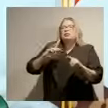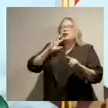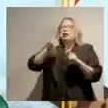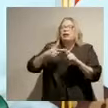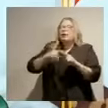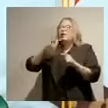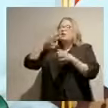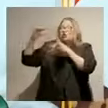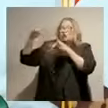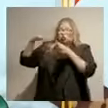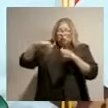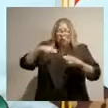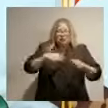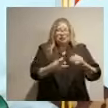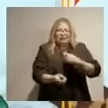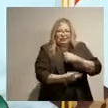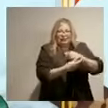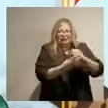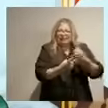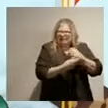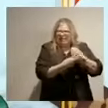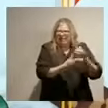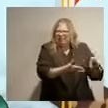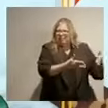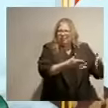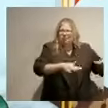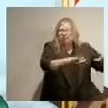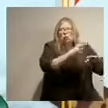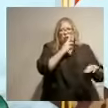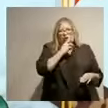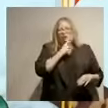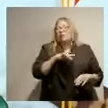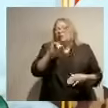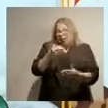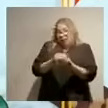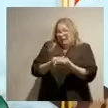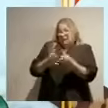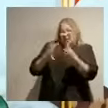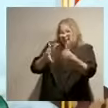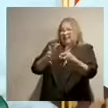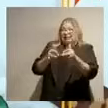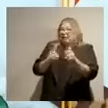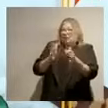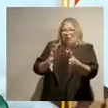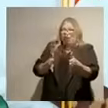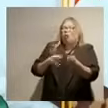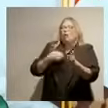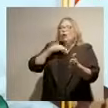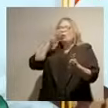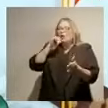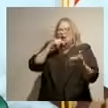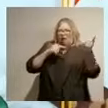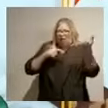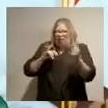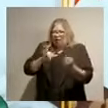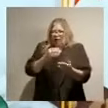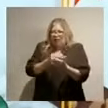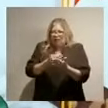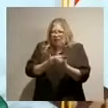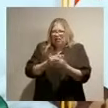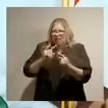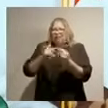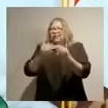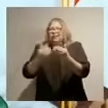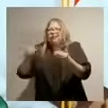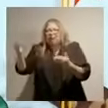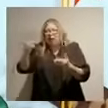storage facility in the immediate. And that money has been sitting there, but will not be drawn down for some time. So we looked at the timelines on that. So